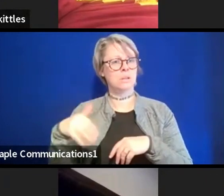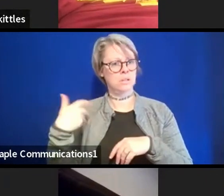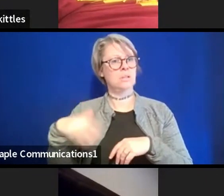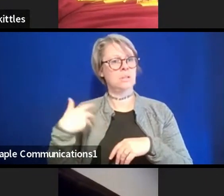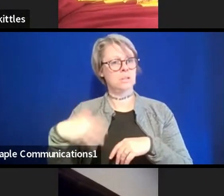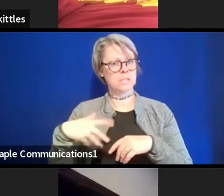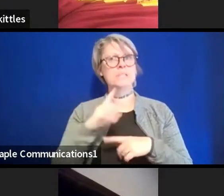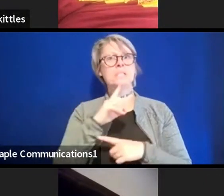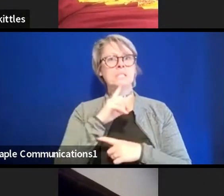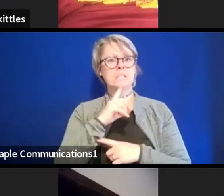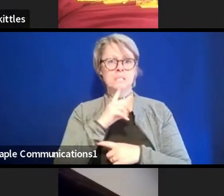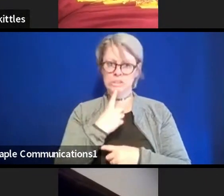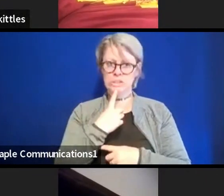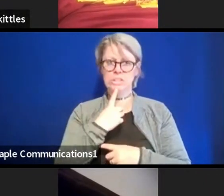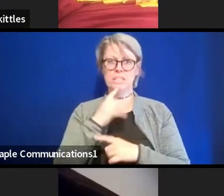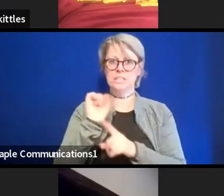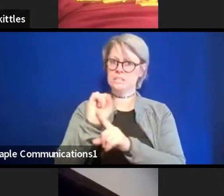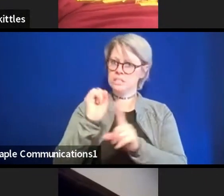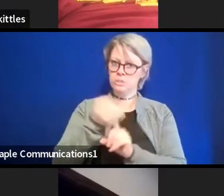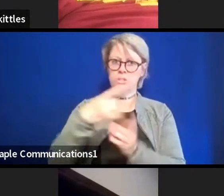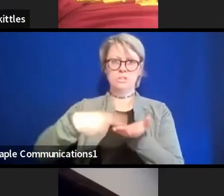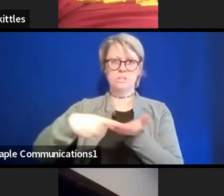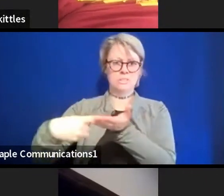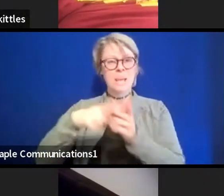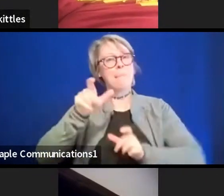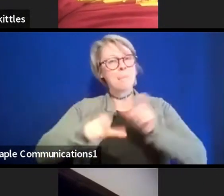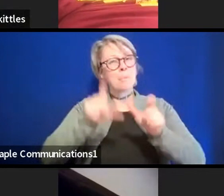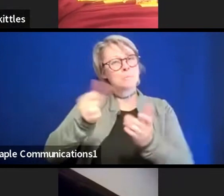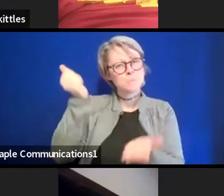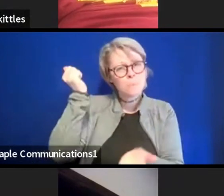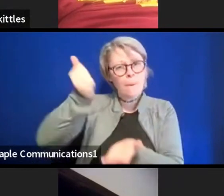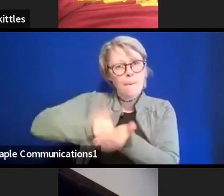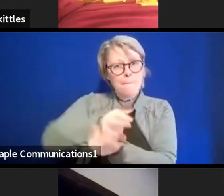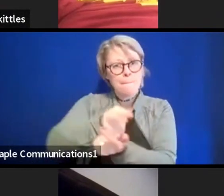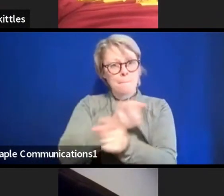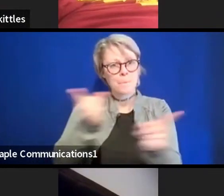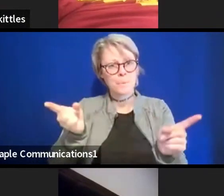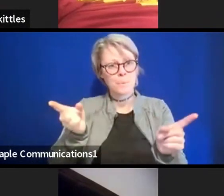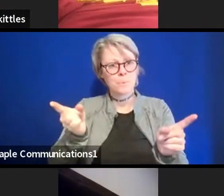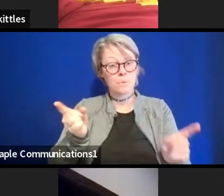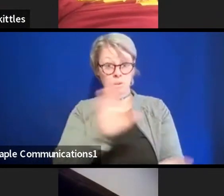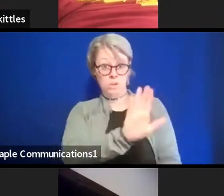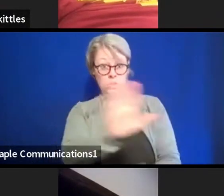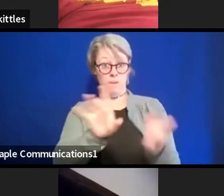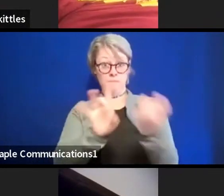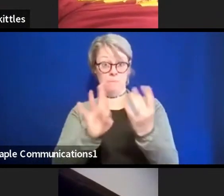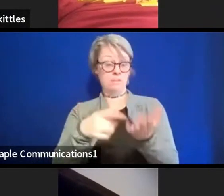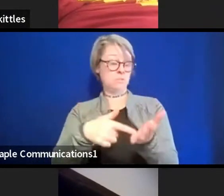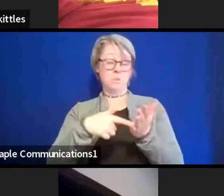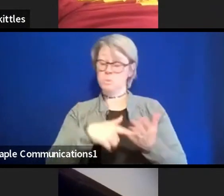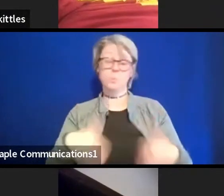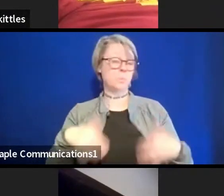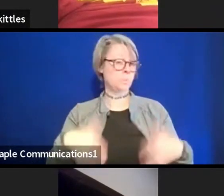exchange. People are supposed to be helping you to feel better. And how does